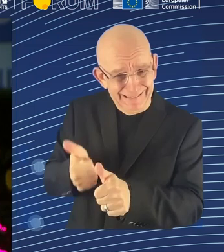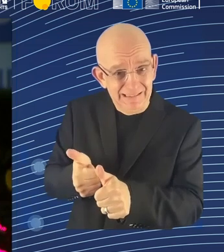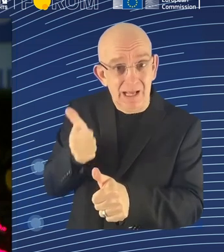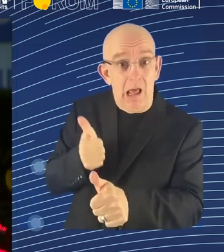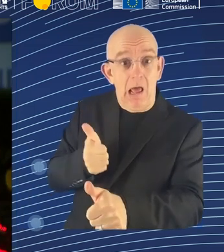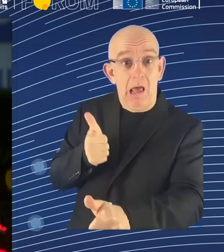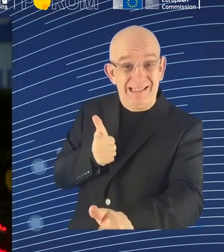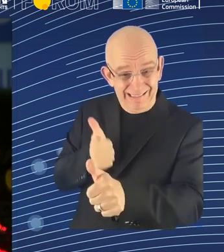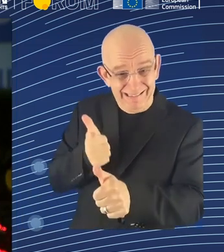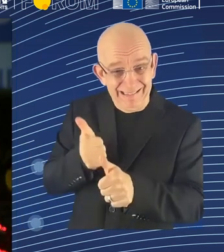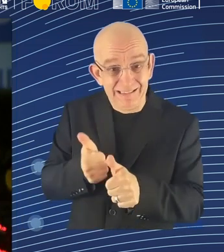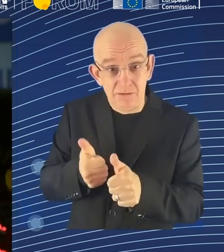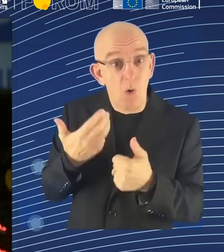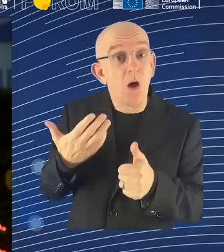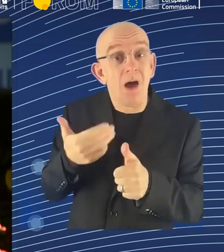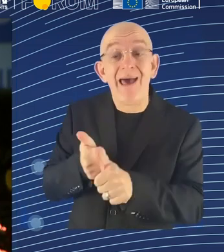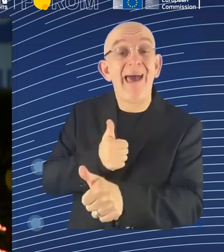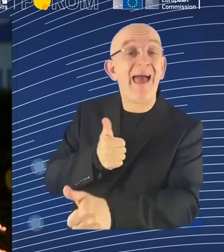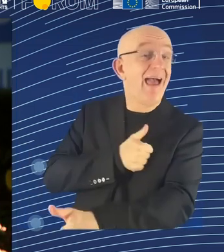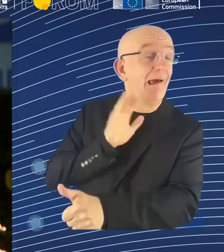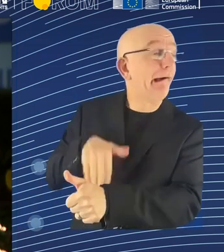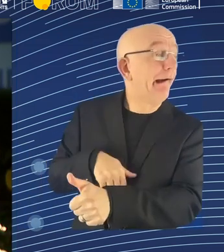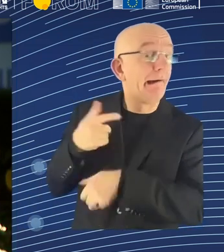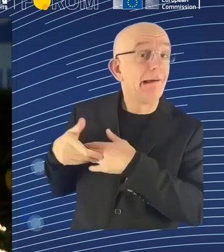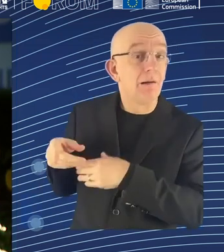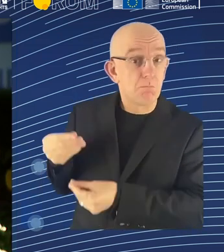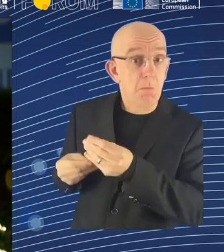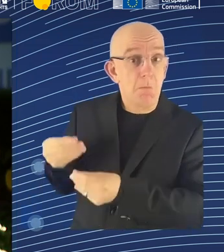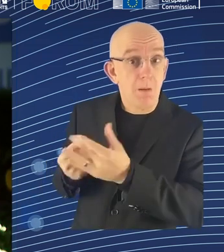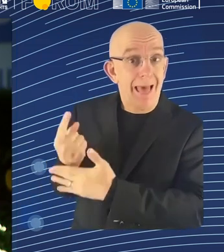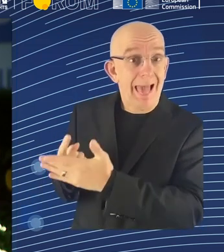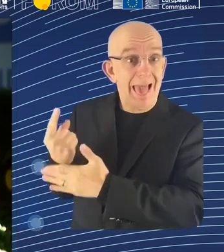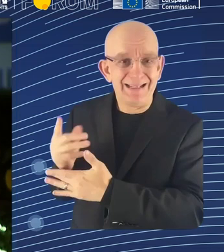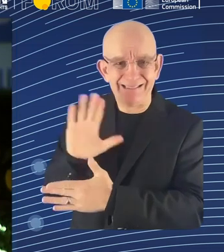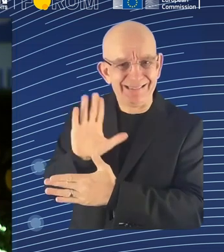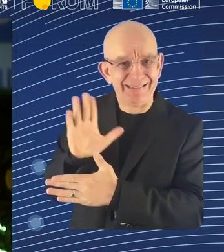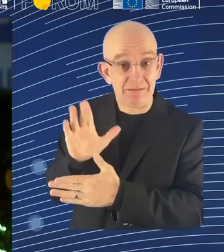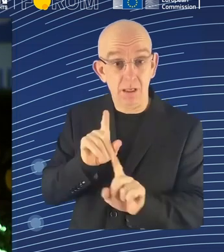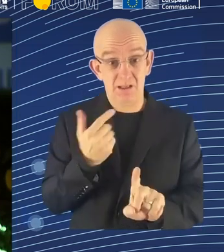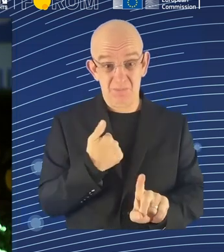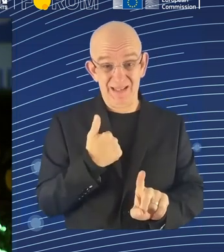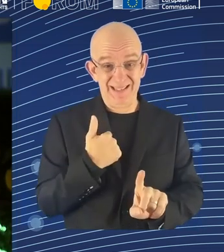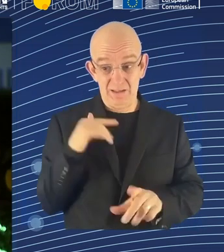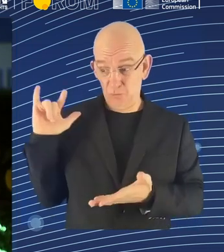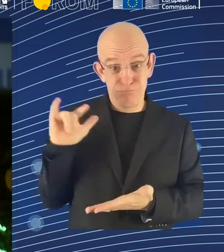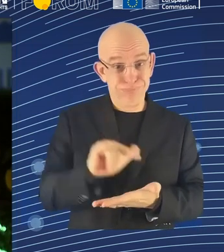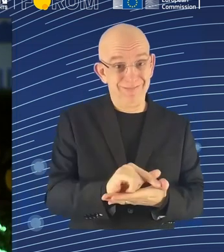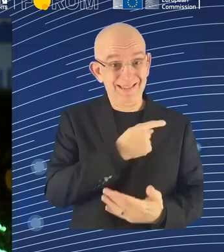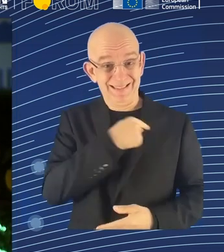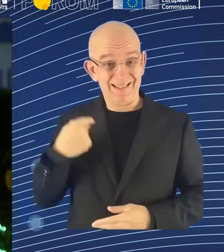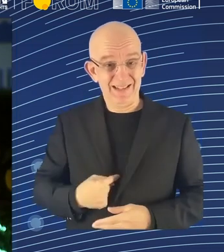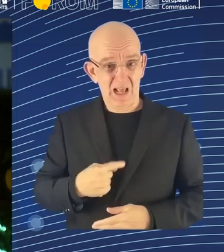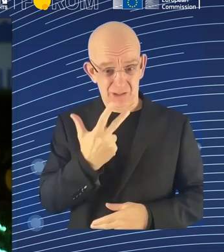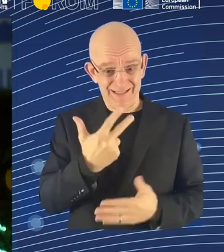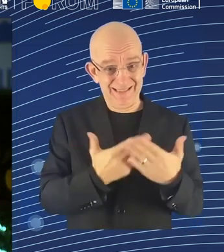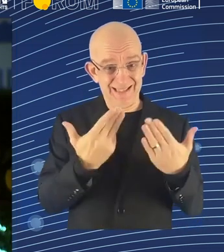ago, and the way AI is being managed there is probably not the one we want, particularly with